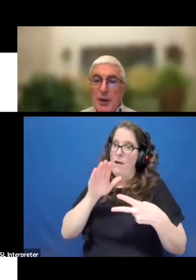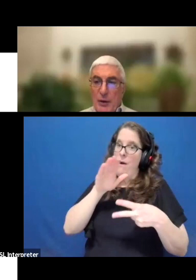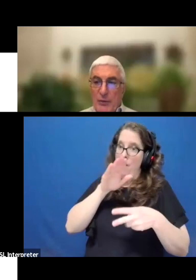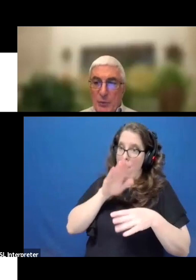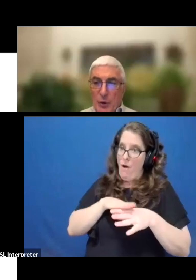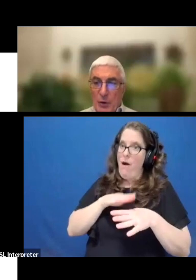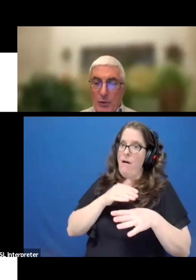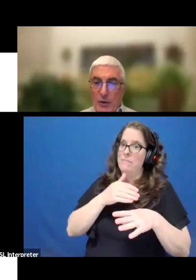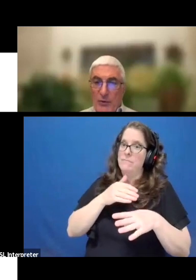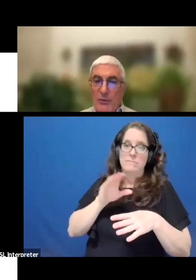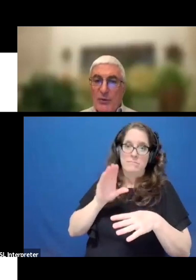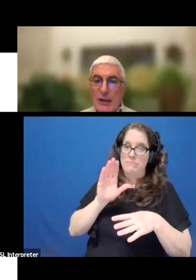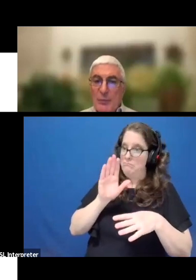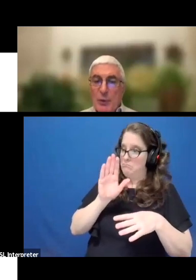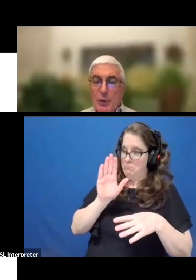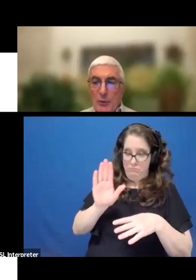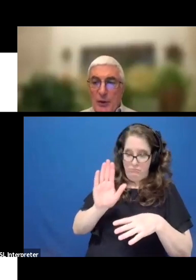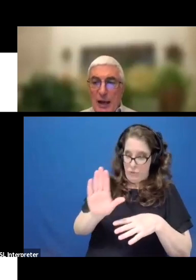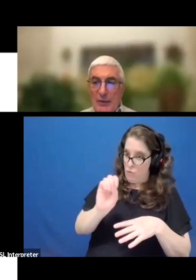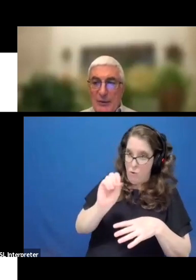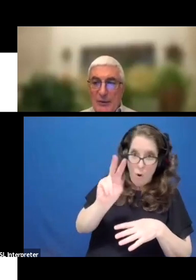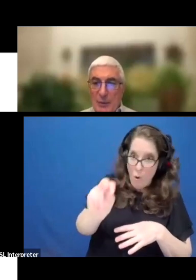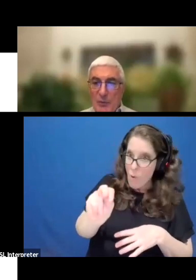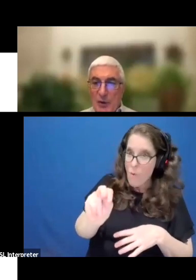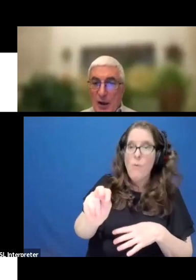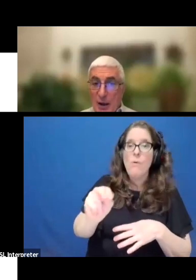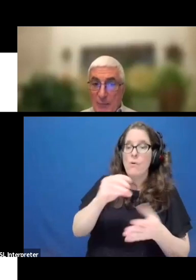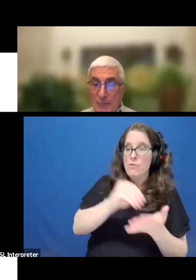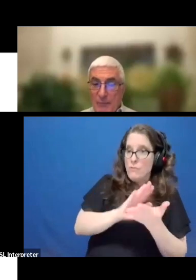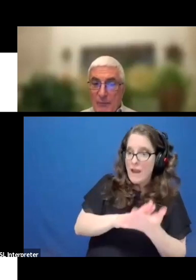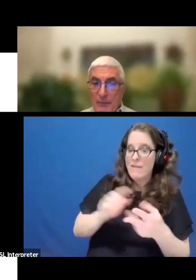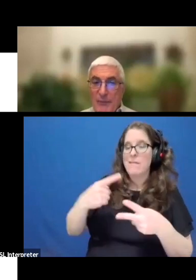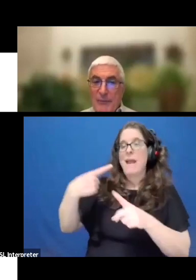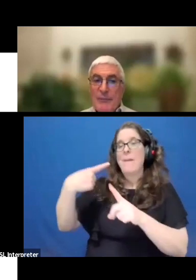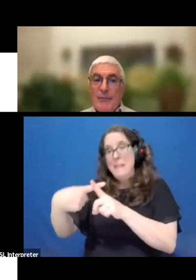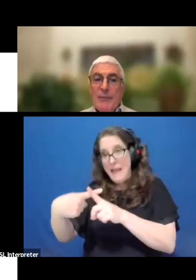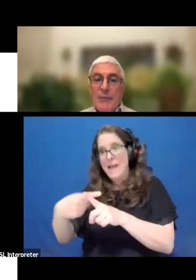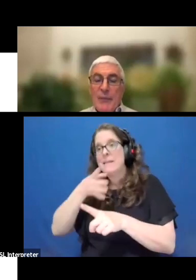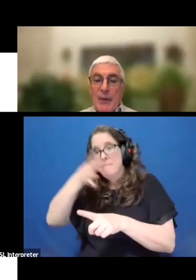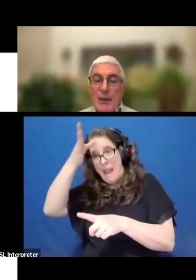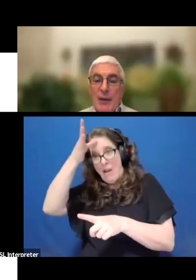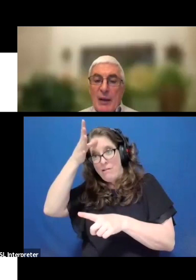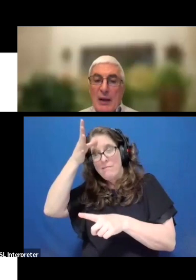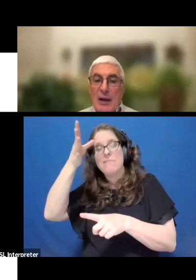on a parent's work record. You can get both at the same time.